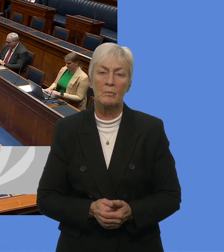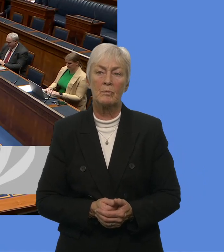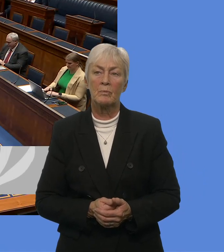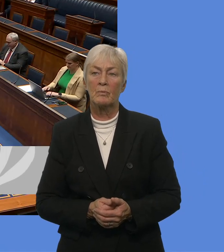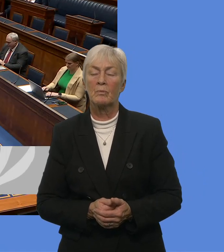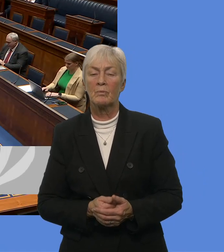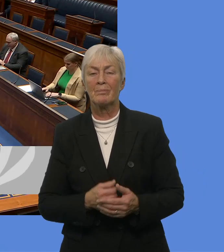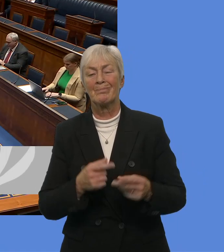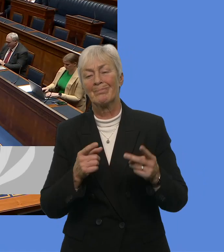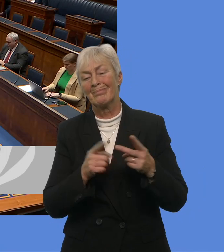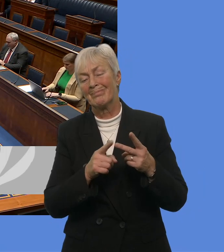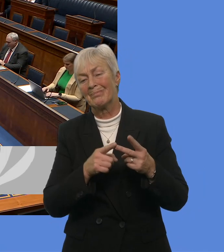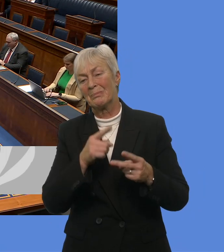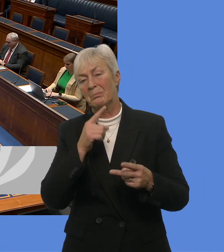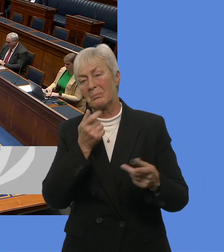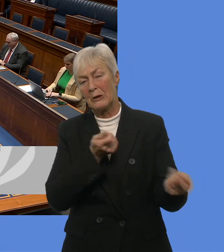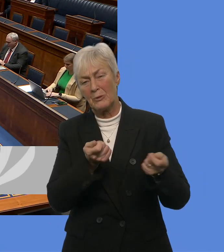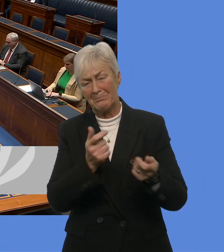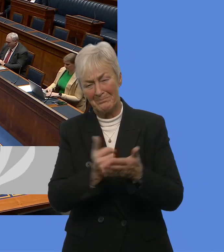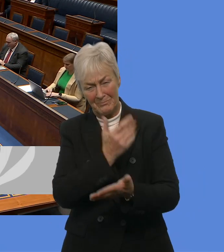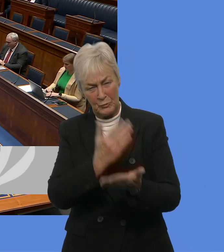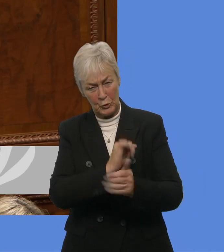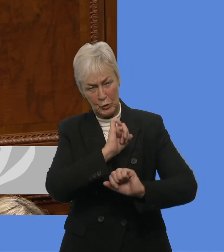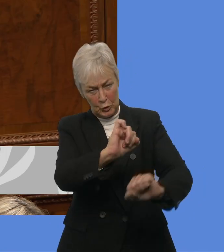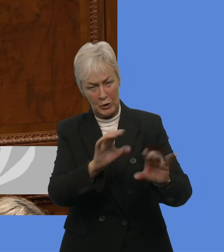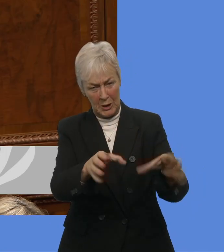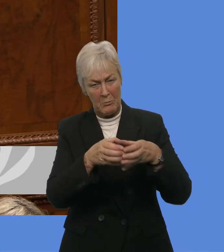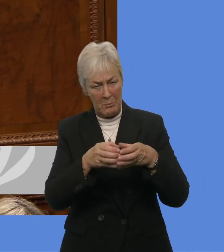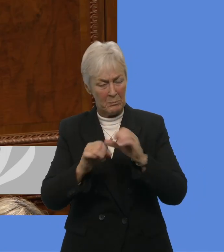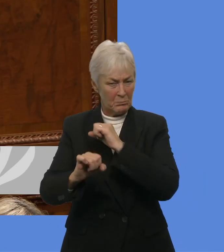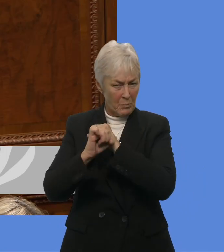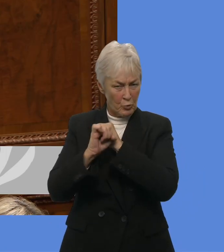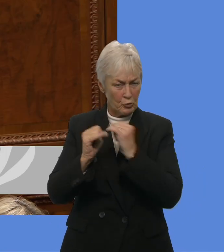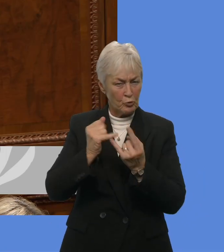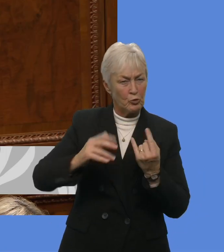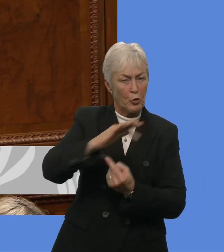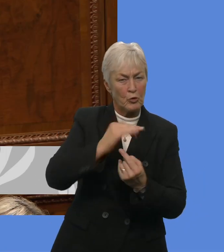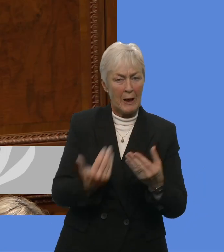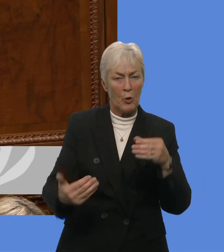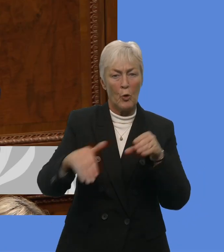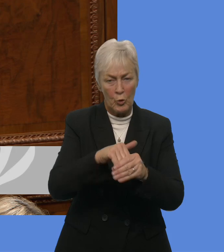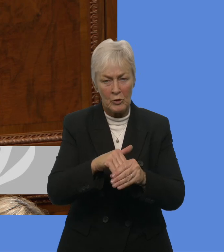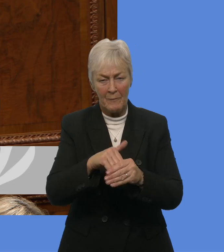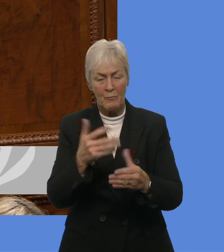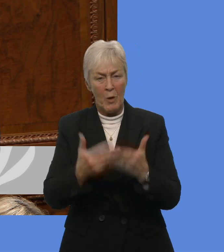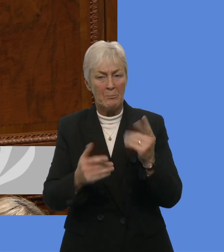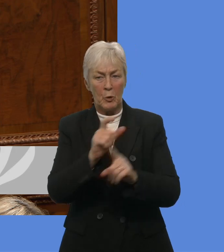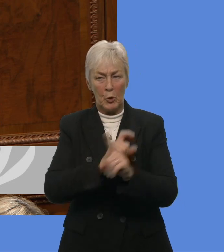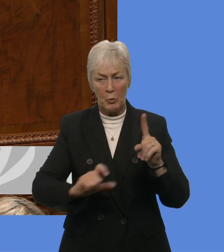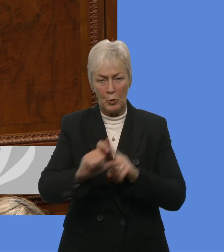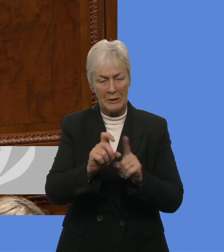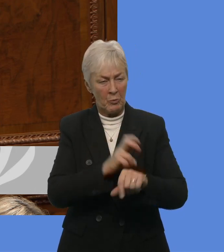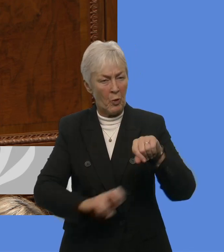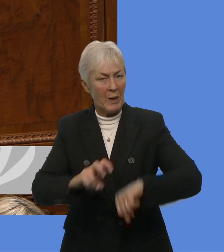Deputy First Minister, can I ask, how is your department working to promote social inclusion for underrepresented communities in Northern